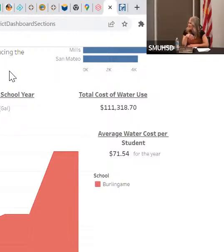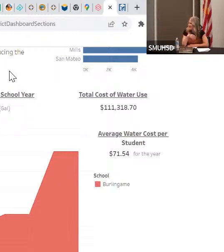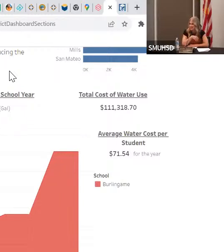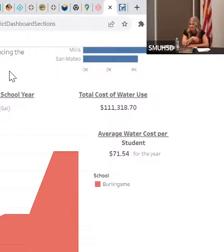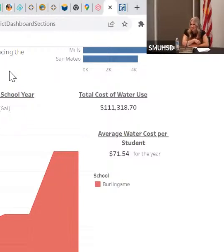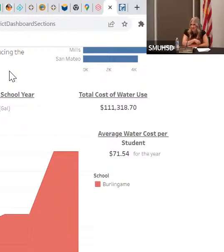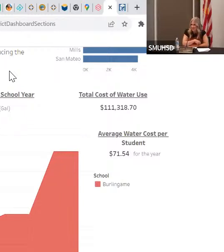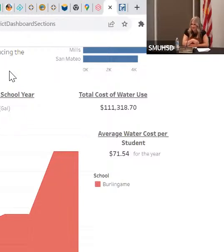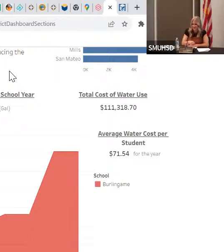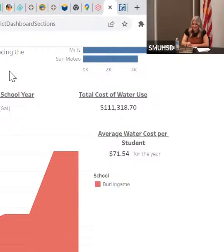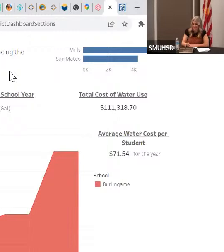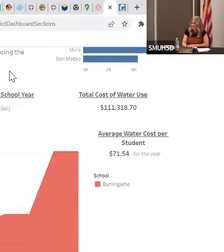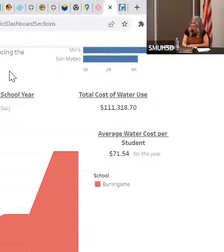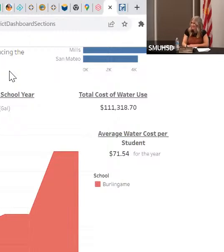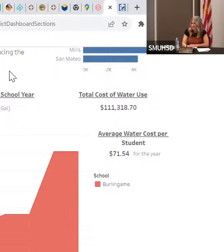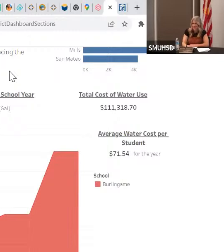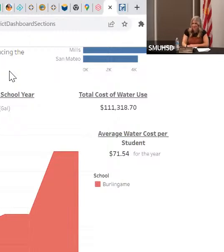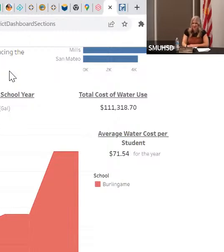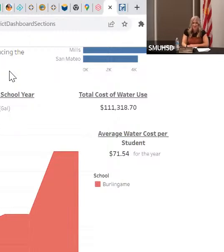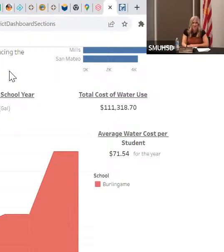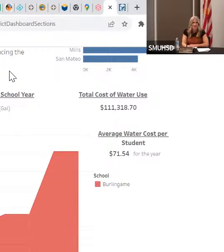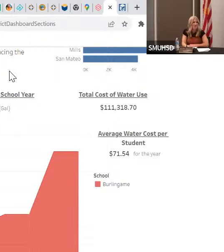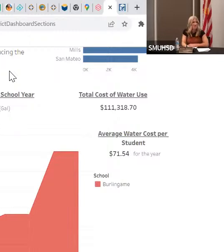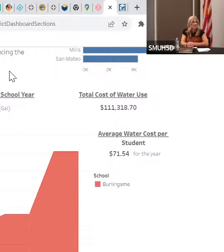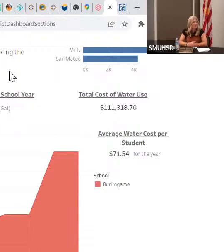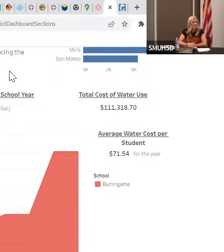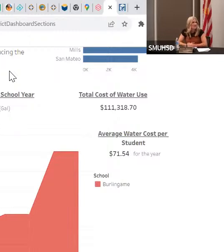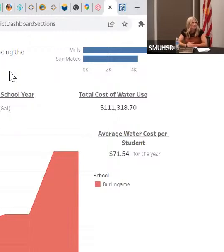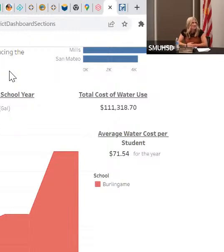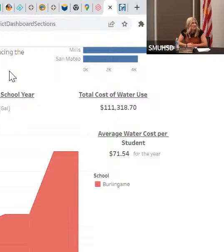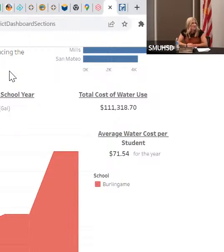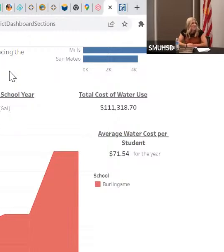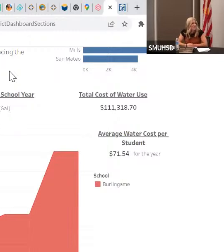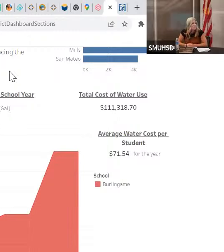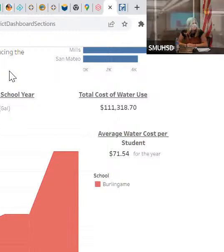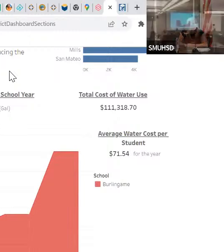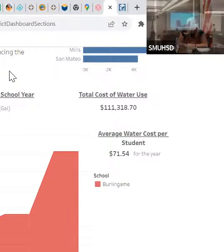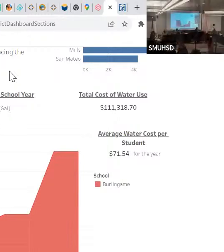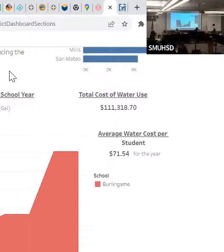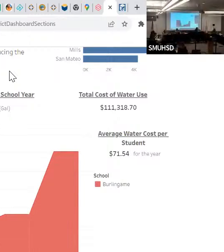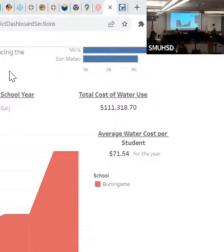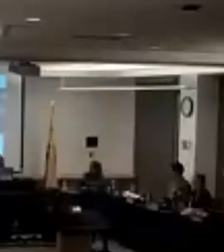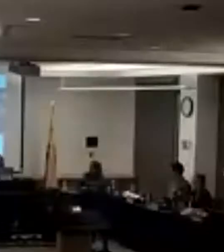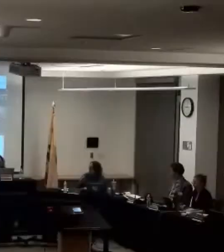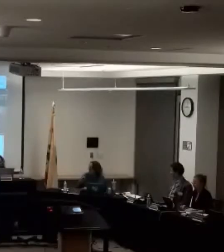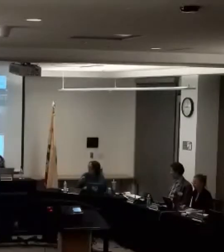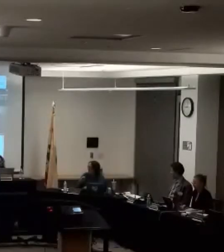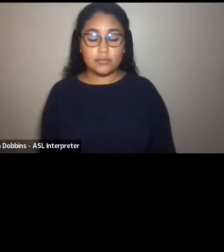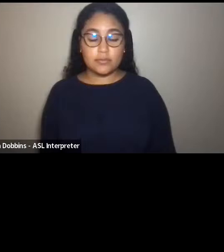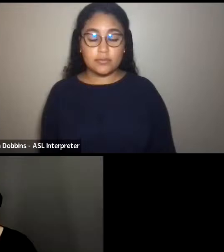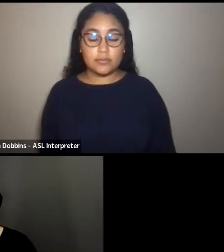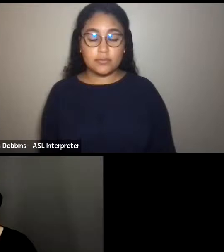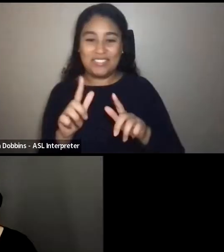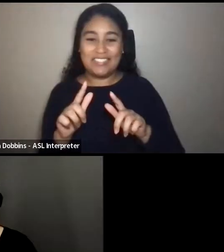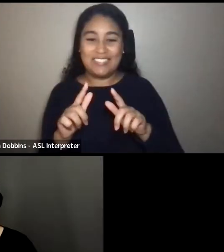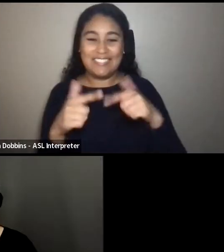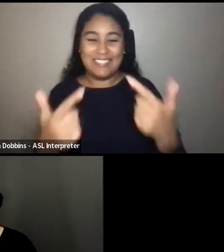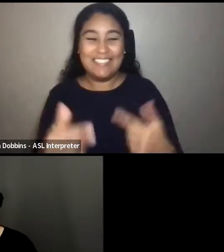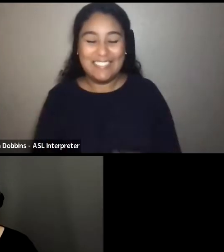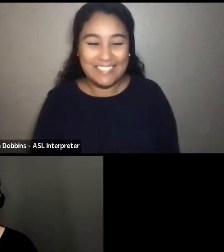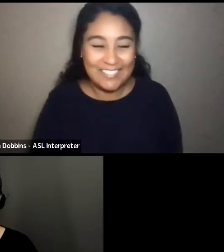in the district. Trustee Chavez. I just want to say this is much more exciting than Robert's Rules of